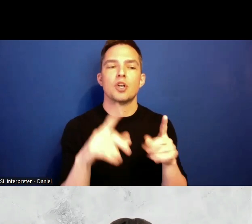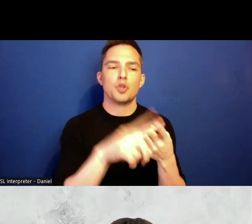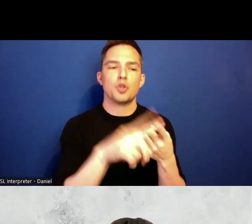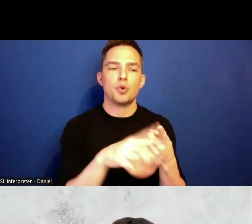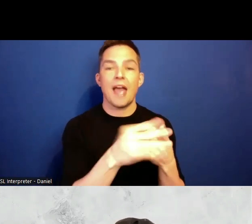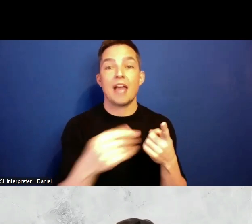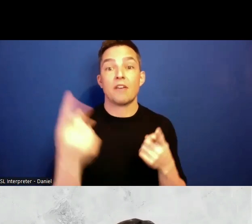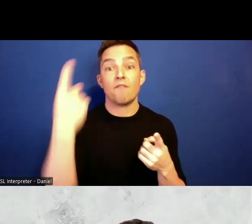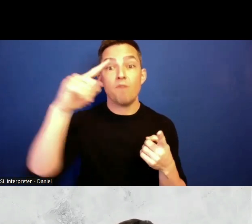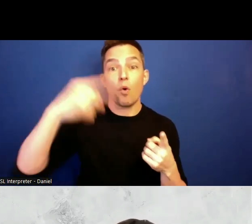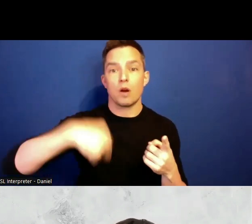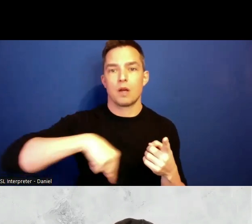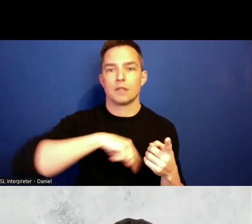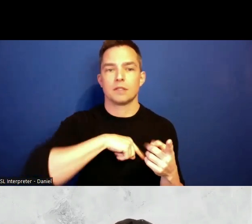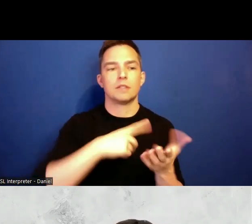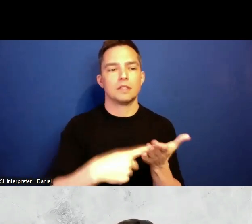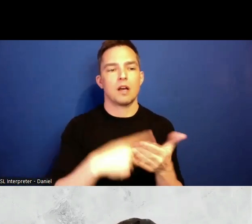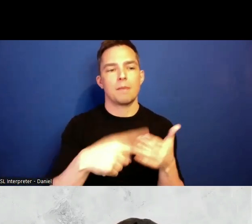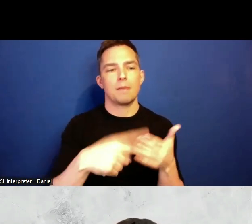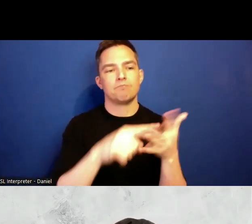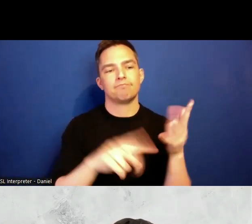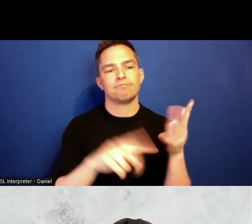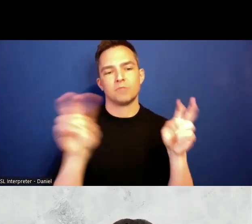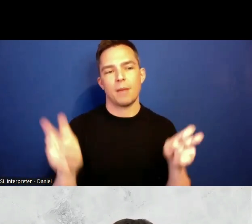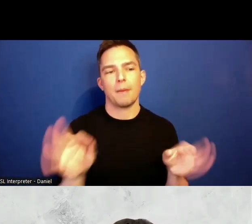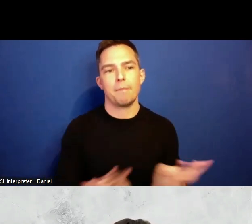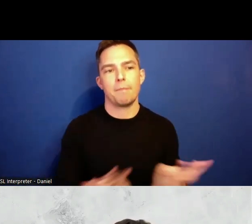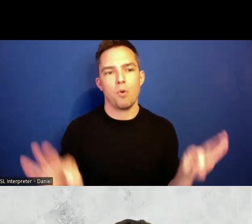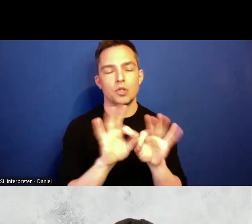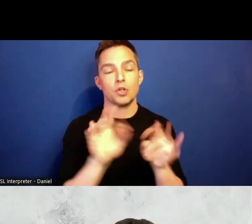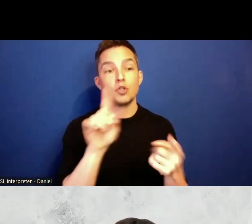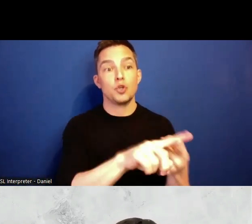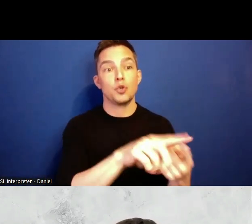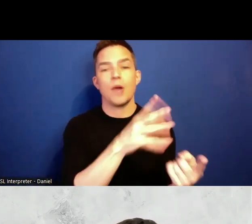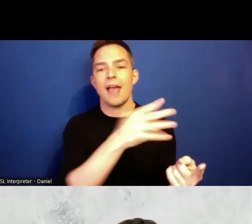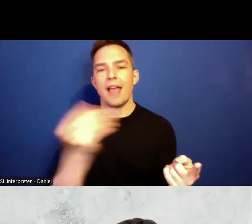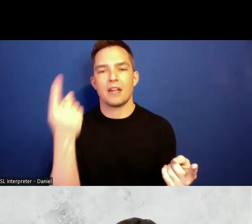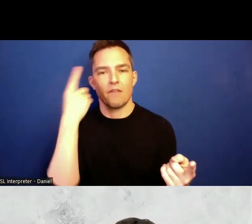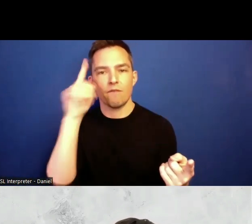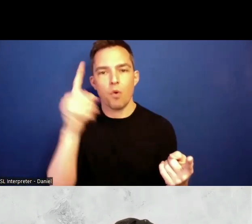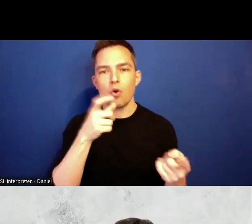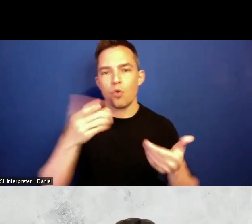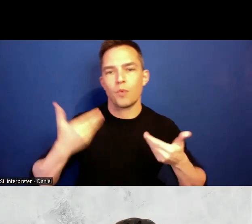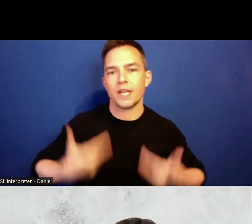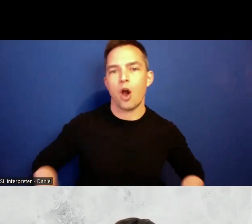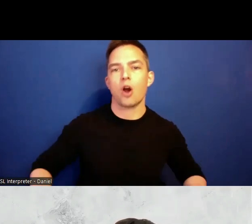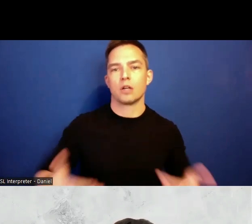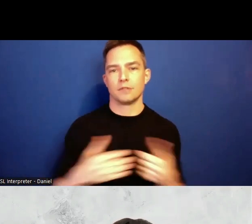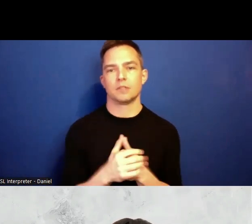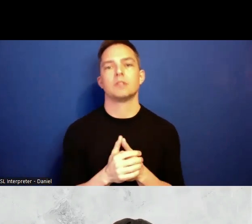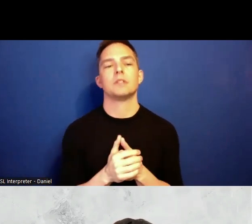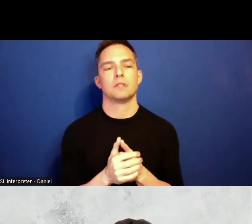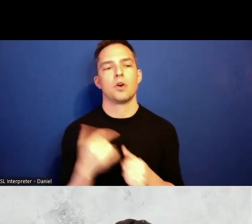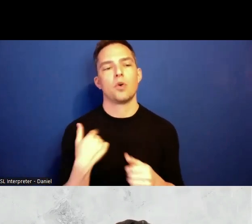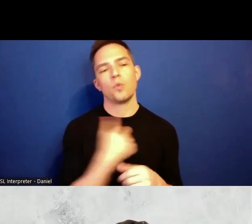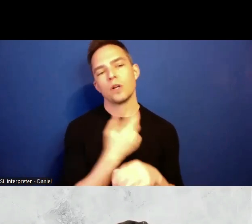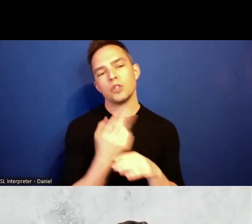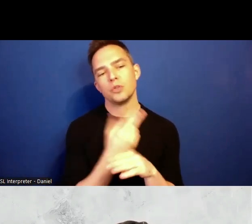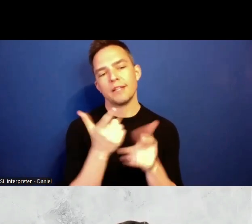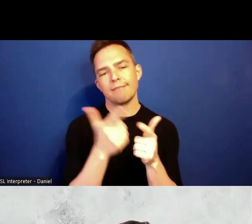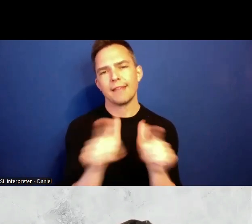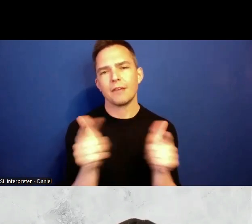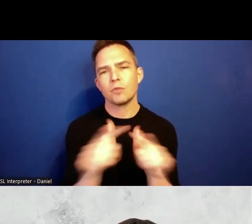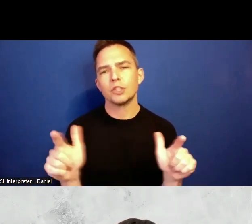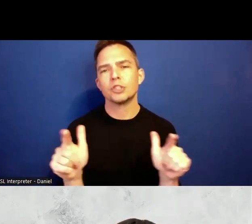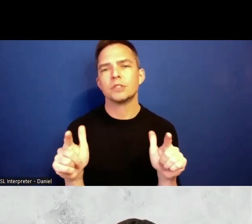about the topics that are important to and for who we are, and that we are using language that